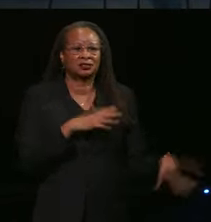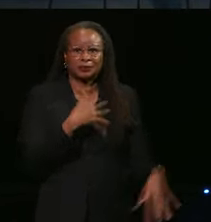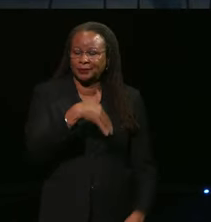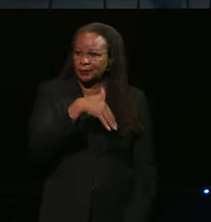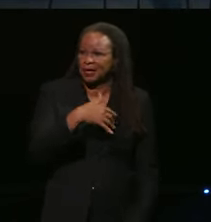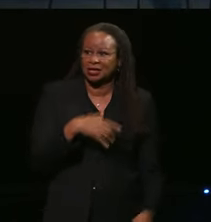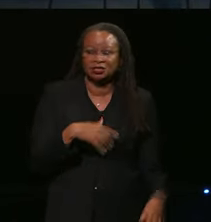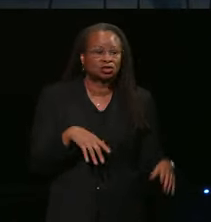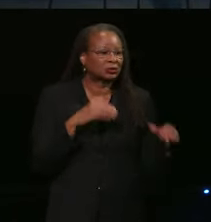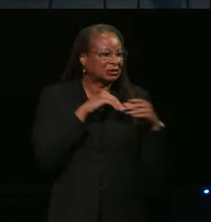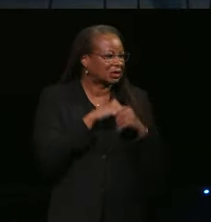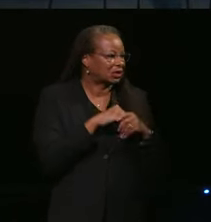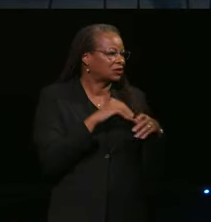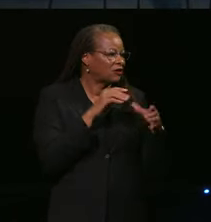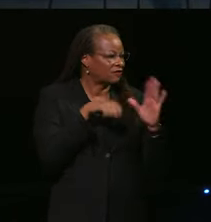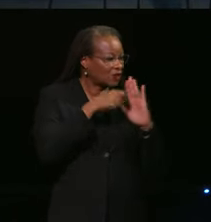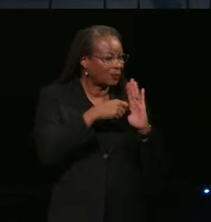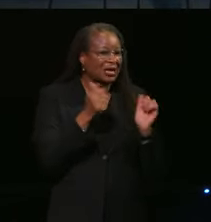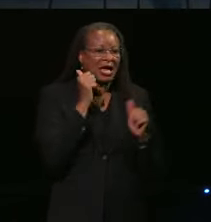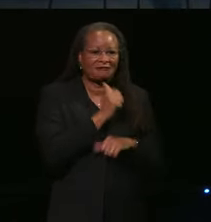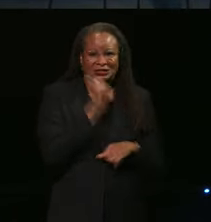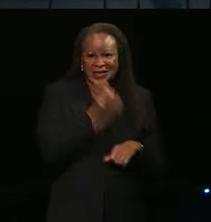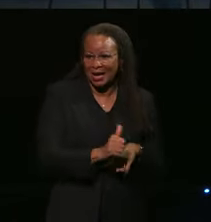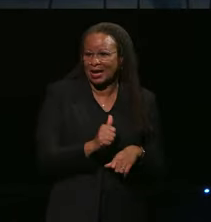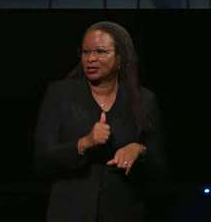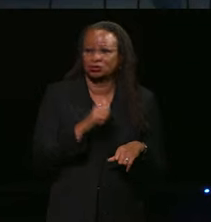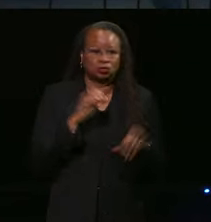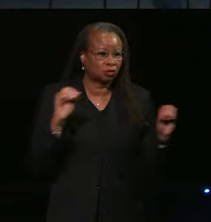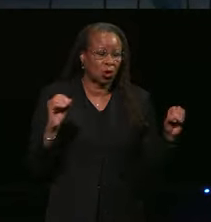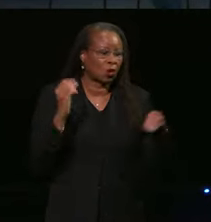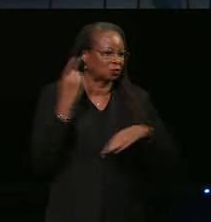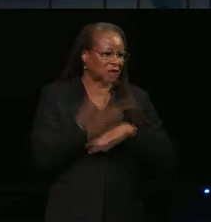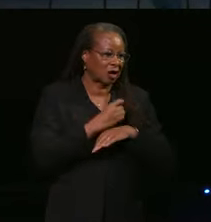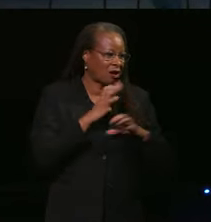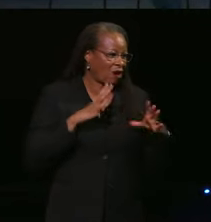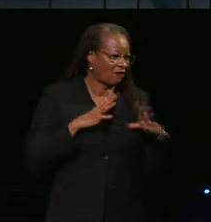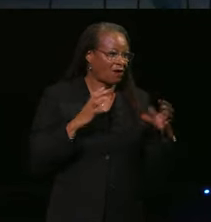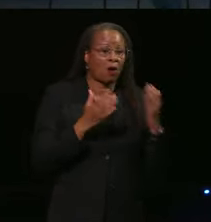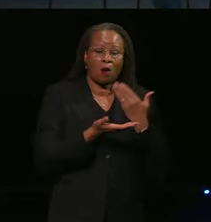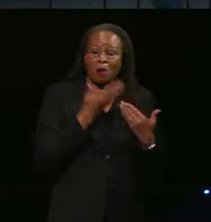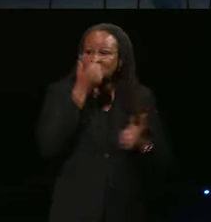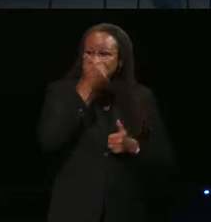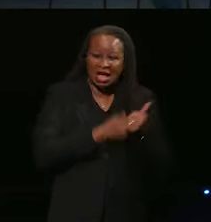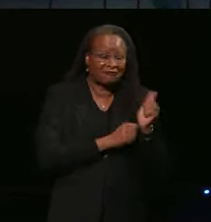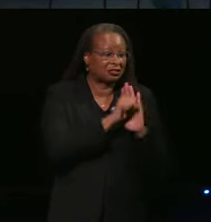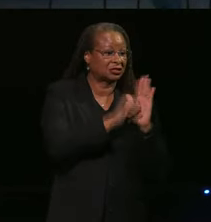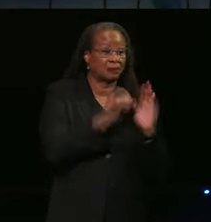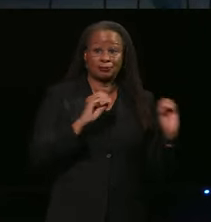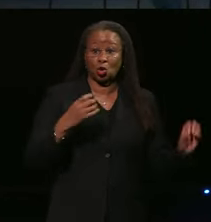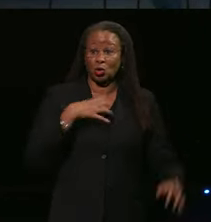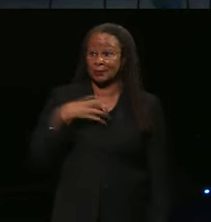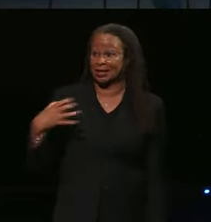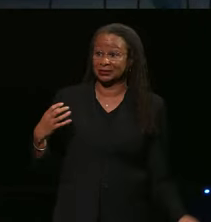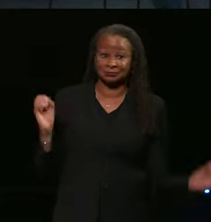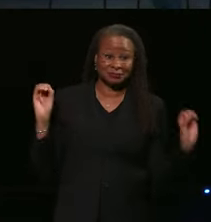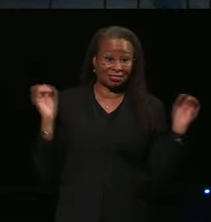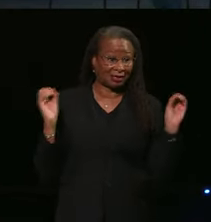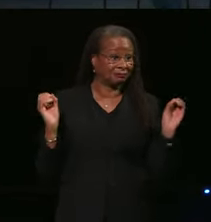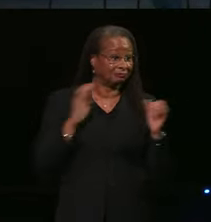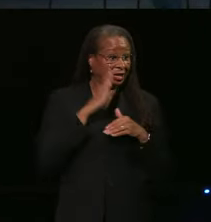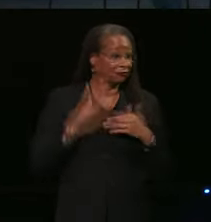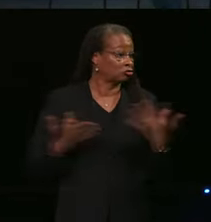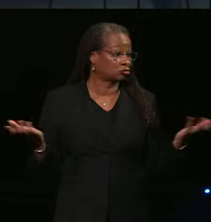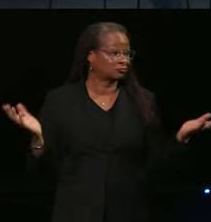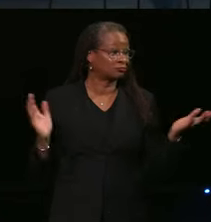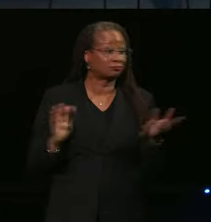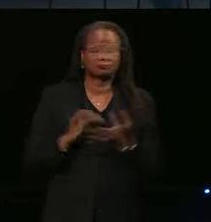every day. I couldn't think of a day she had off, almost every scene. She was no really complaints. No complaints, not ever any